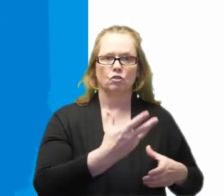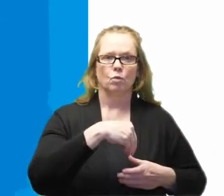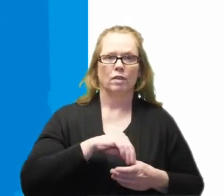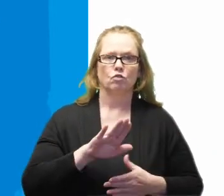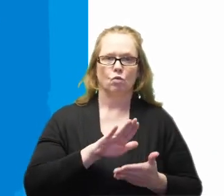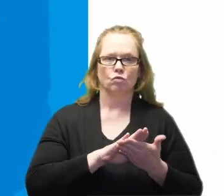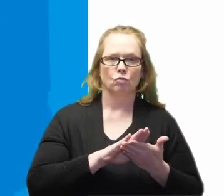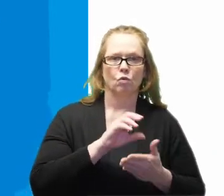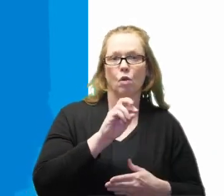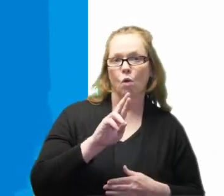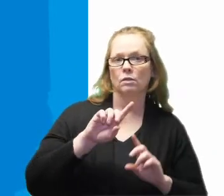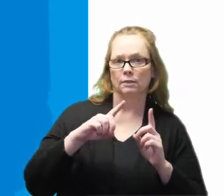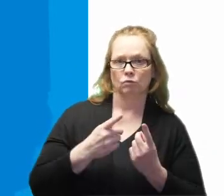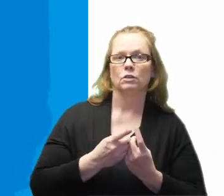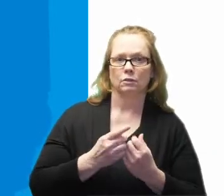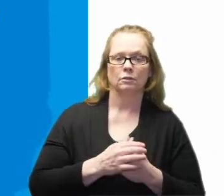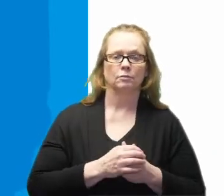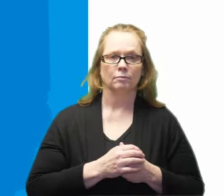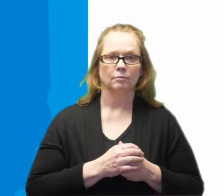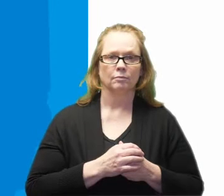school or district.